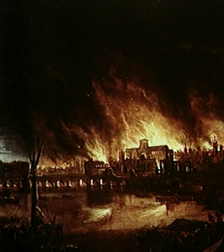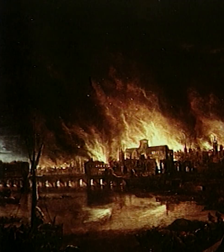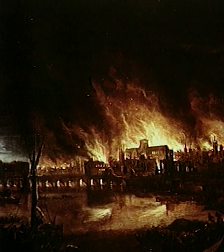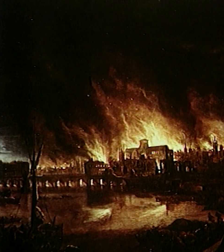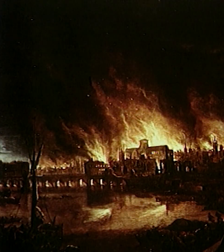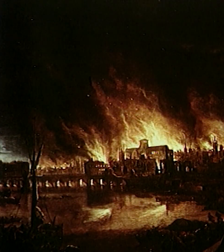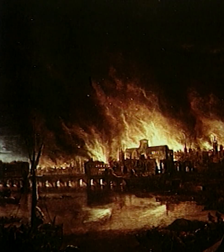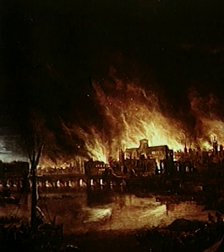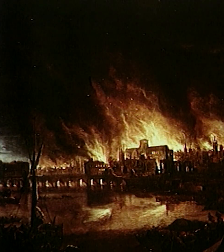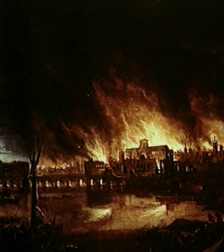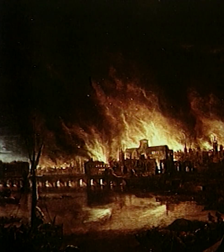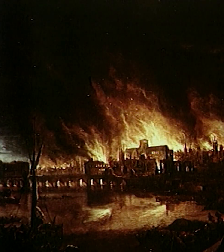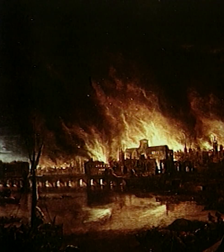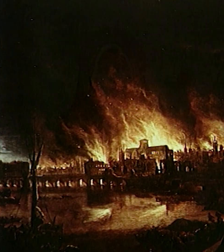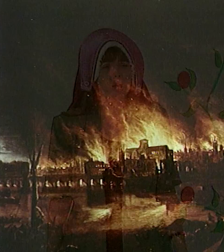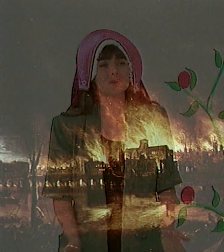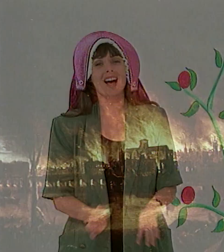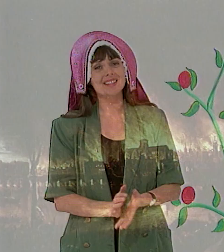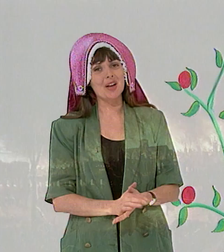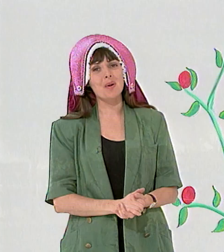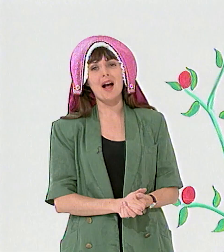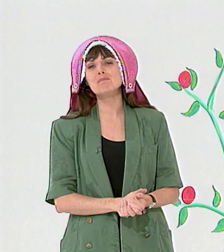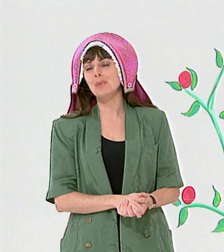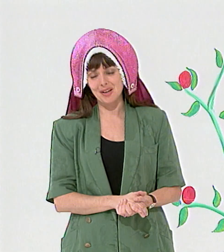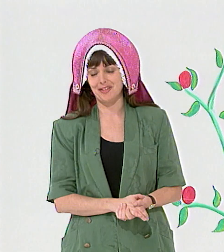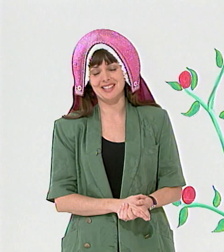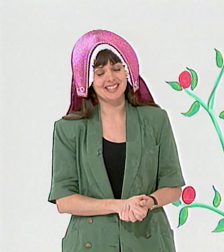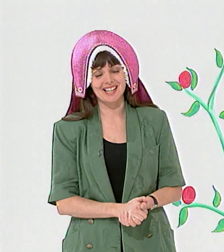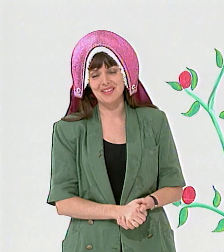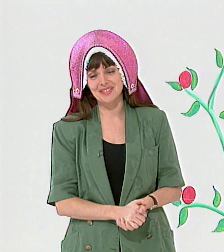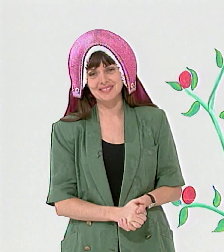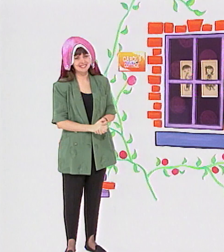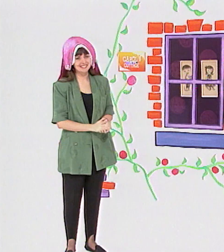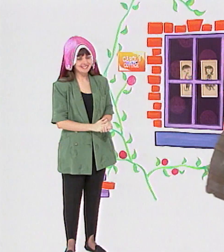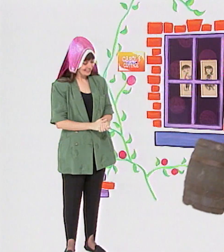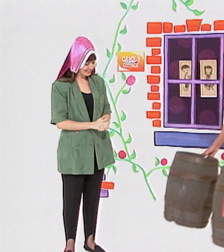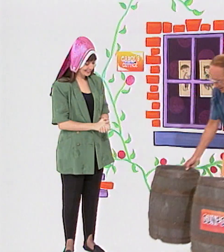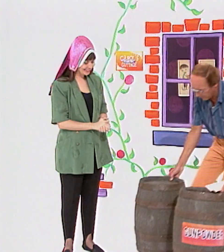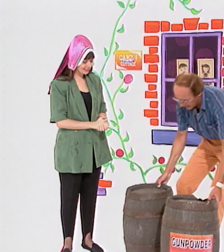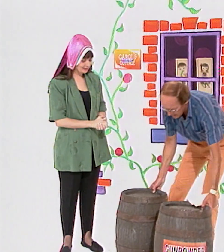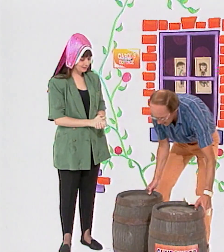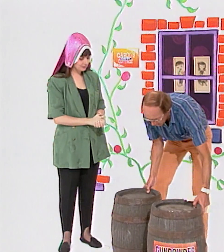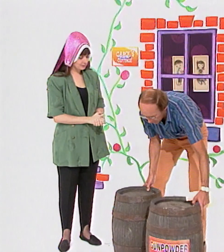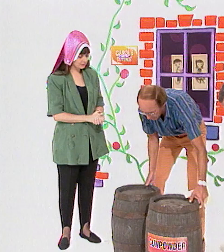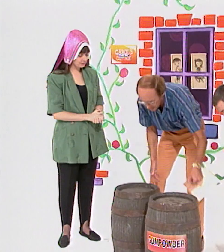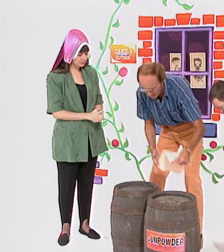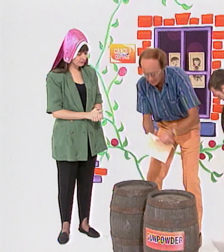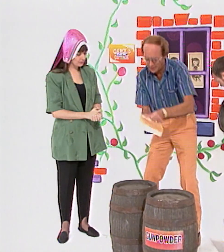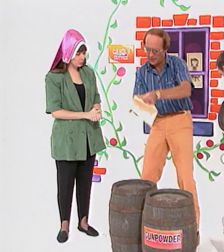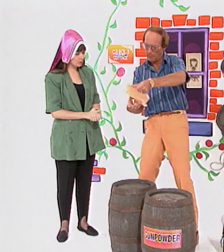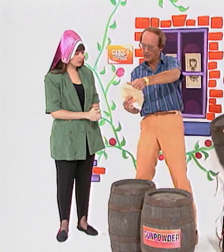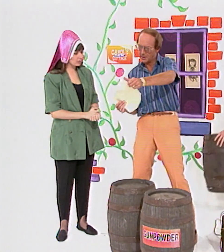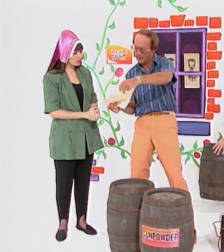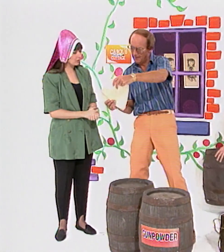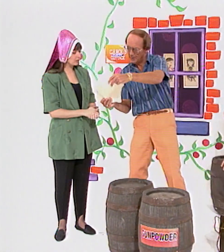in the distance. It's been going on for days and days, but I know I'm perfectly safe. Right, lads, barrels down here. Please, madam, if you could just